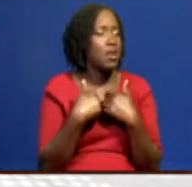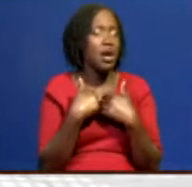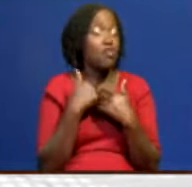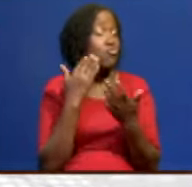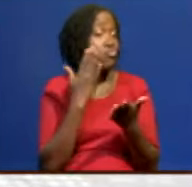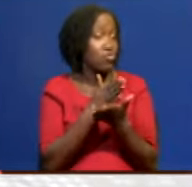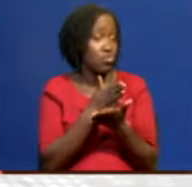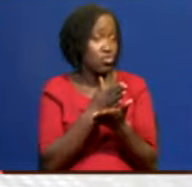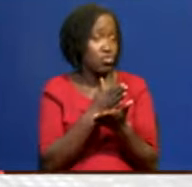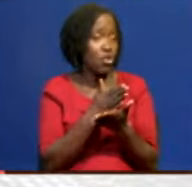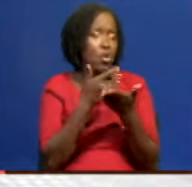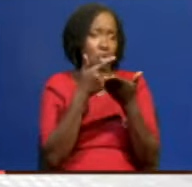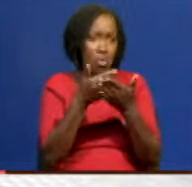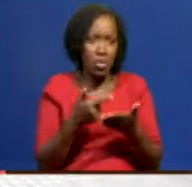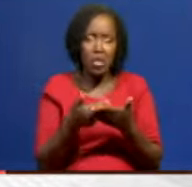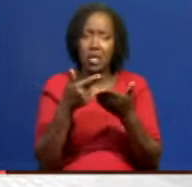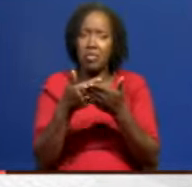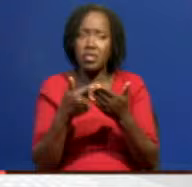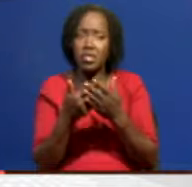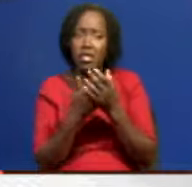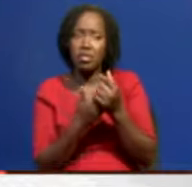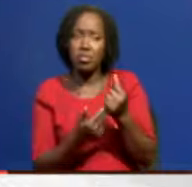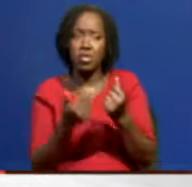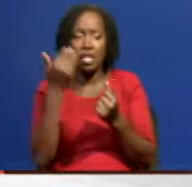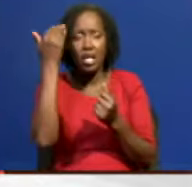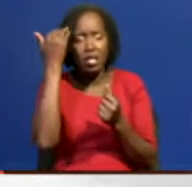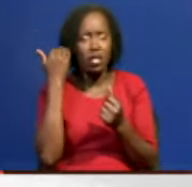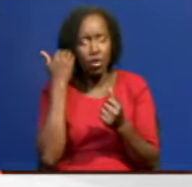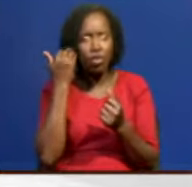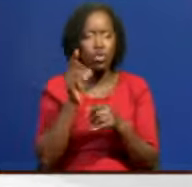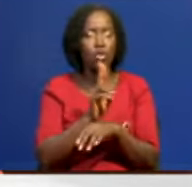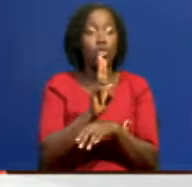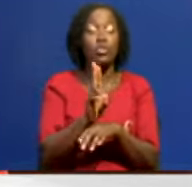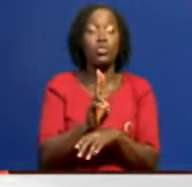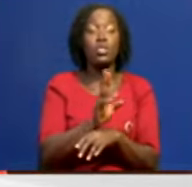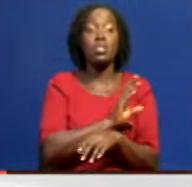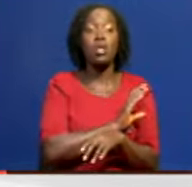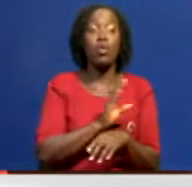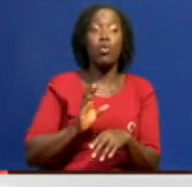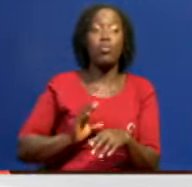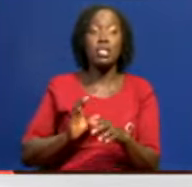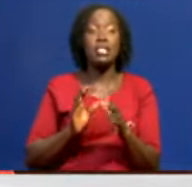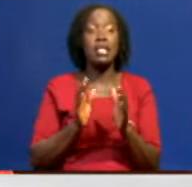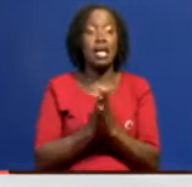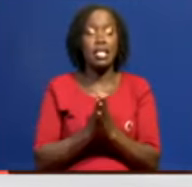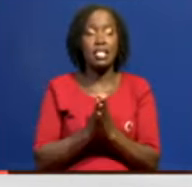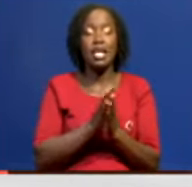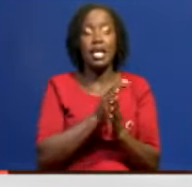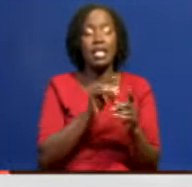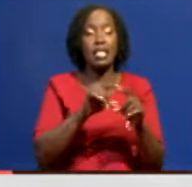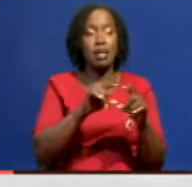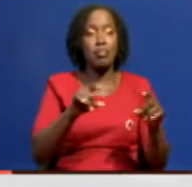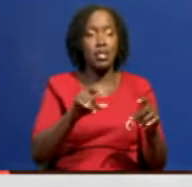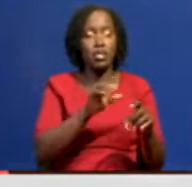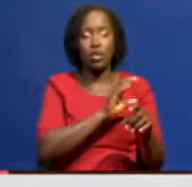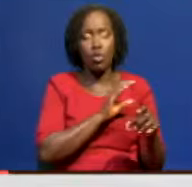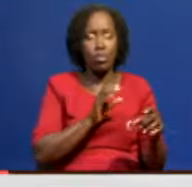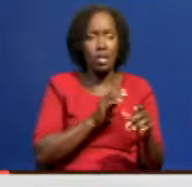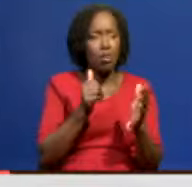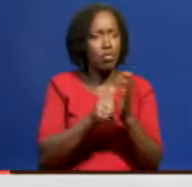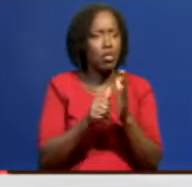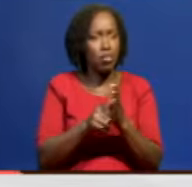a problem we have discussed both at the Court Users Committee and even at the Bar Bench committees. It's a problem that cuts across the